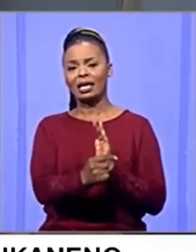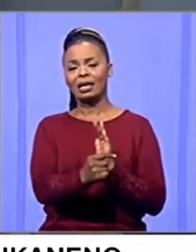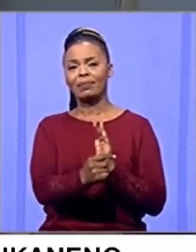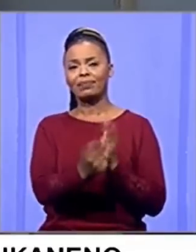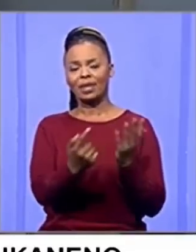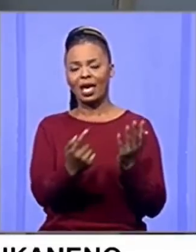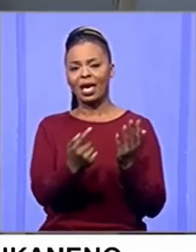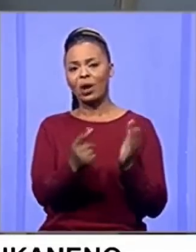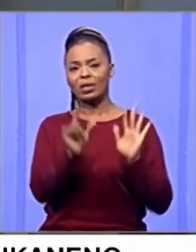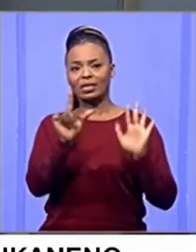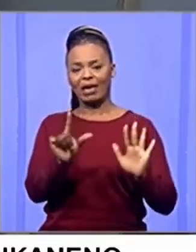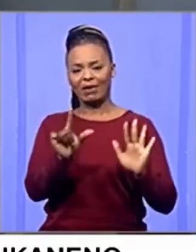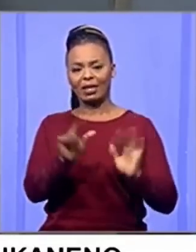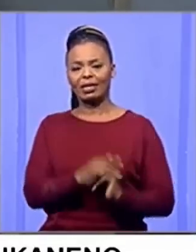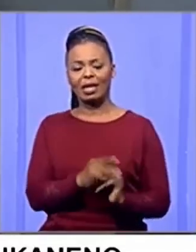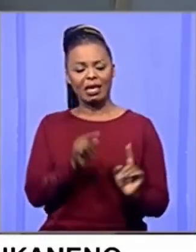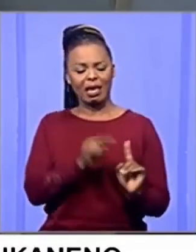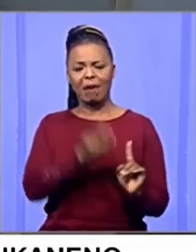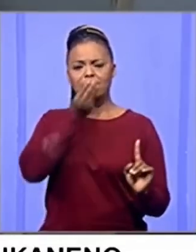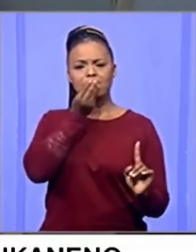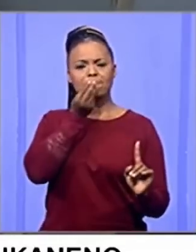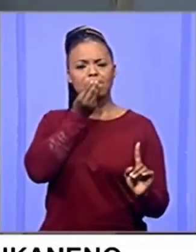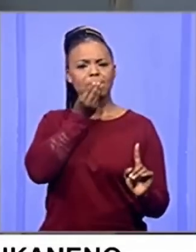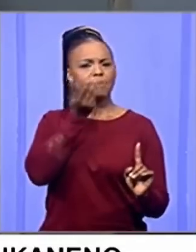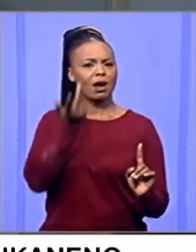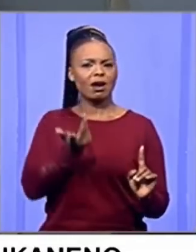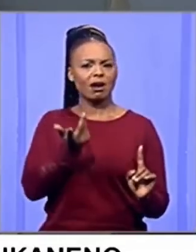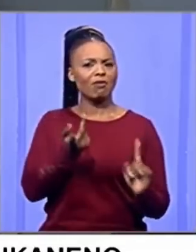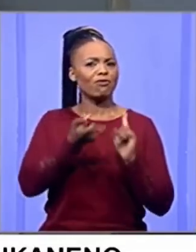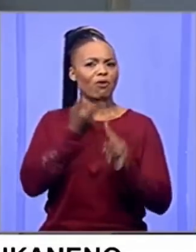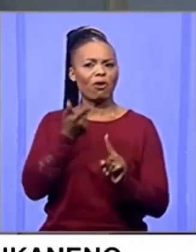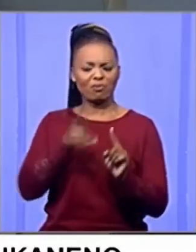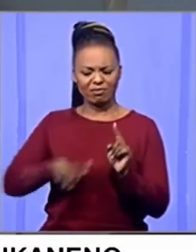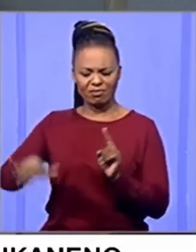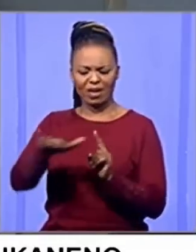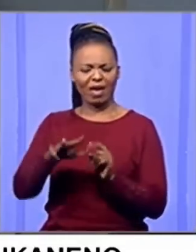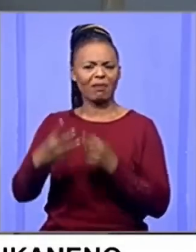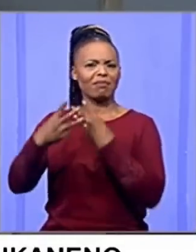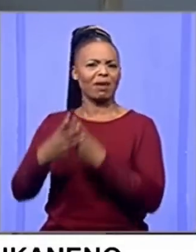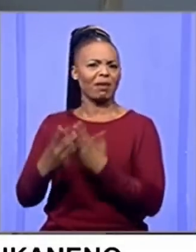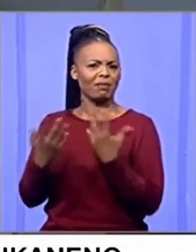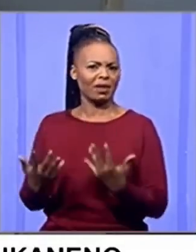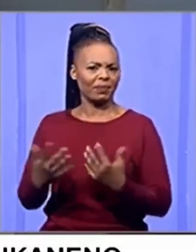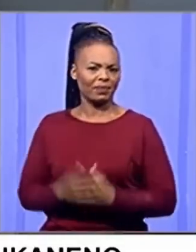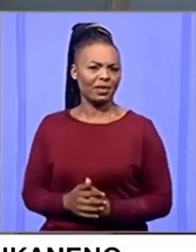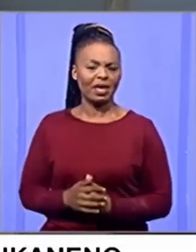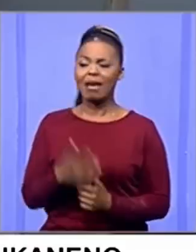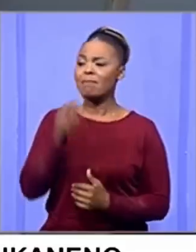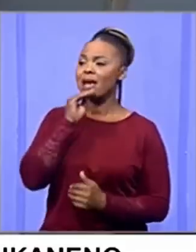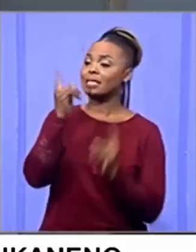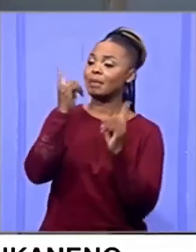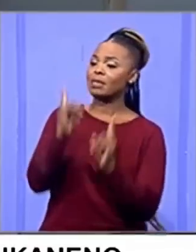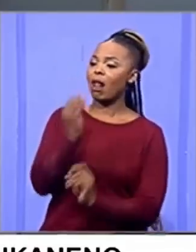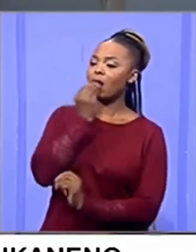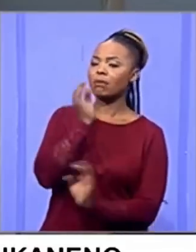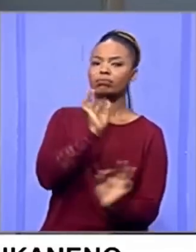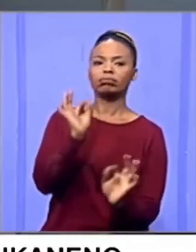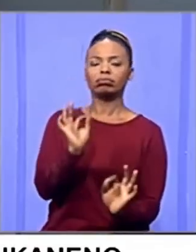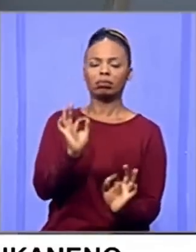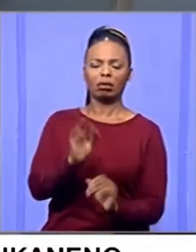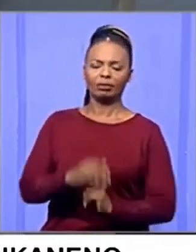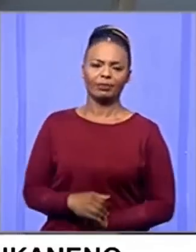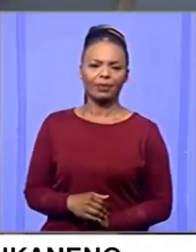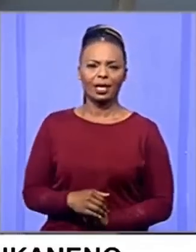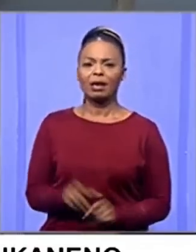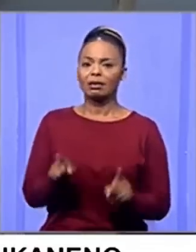eating food from the facility here. She's not under any special diet.